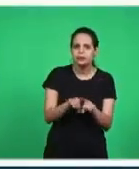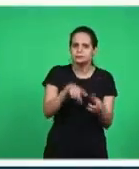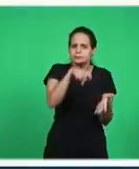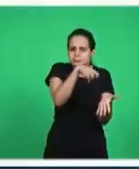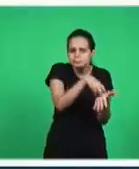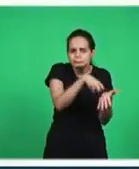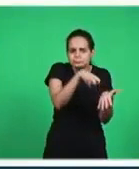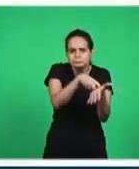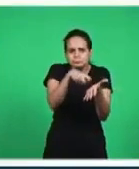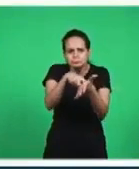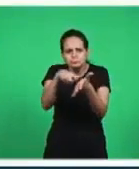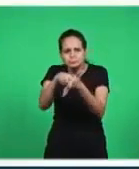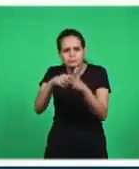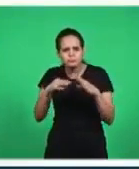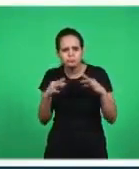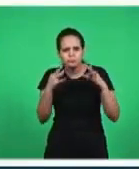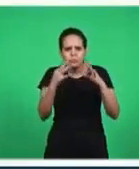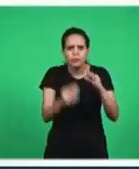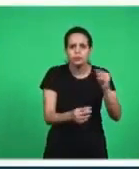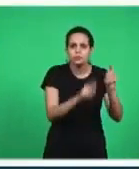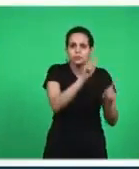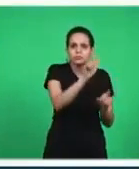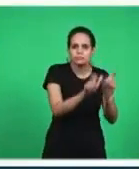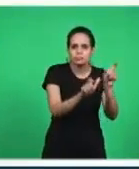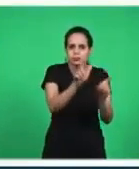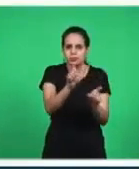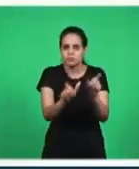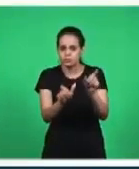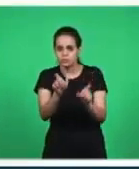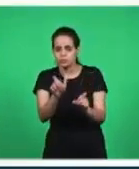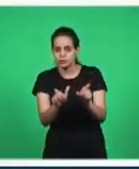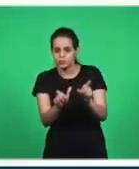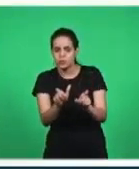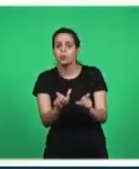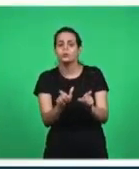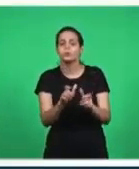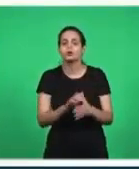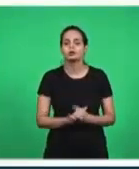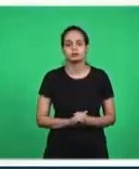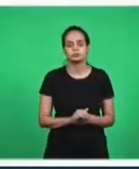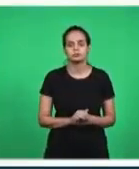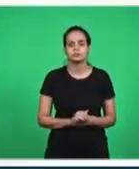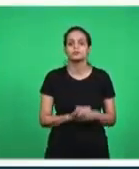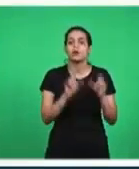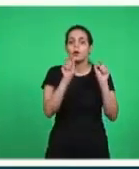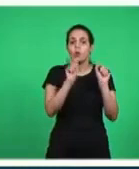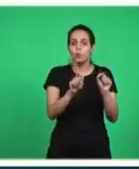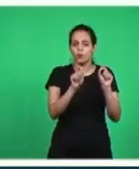day I will punish all those who leap over the threshold,